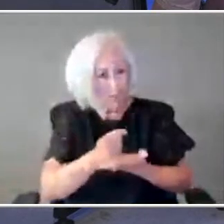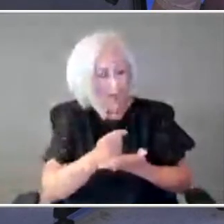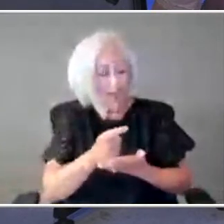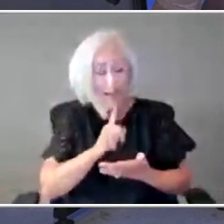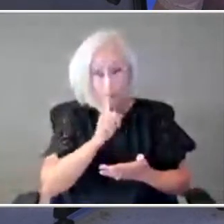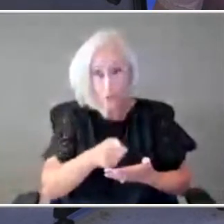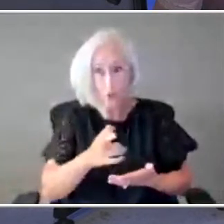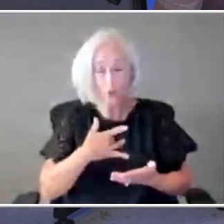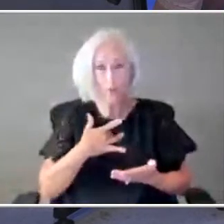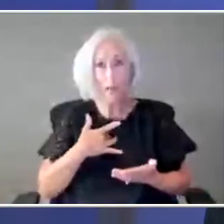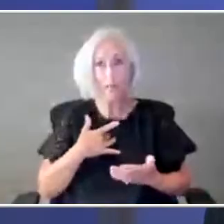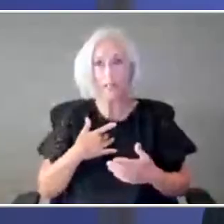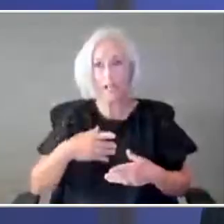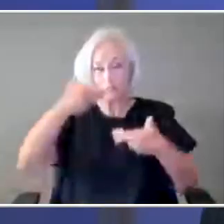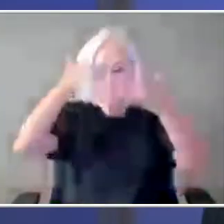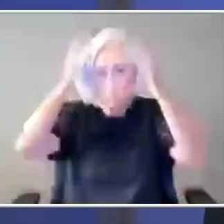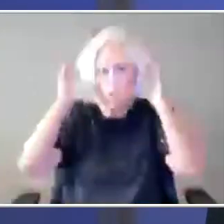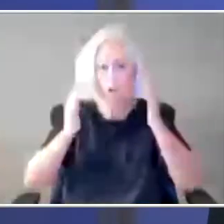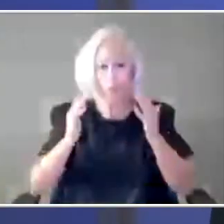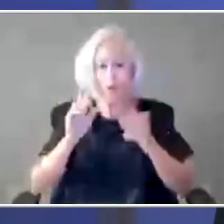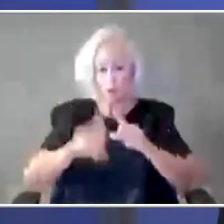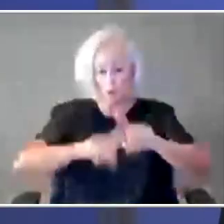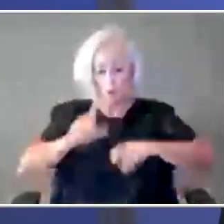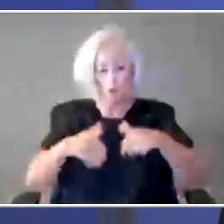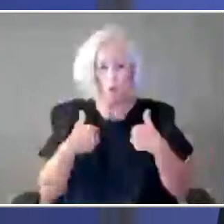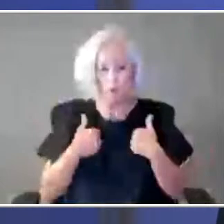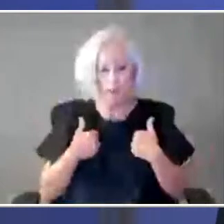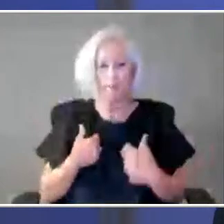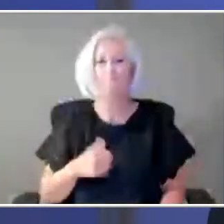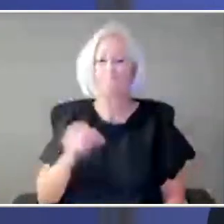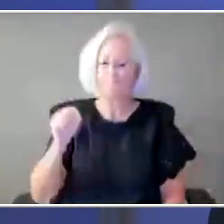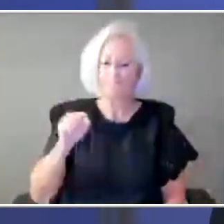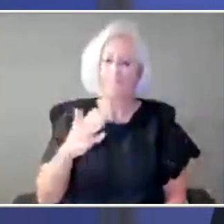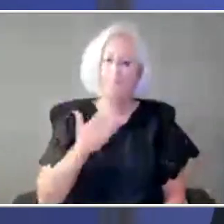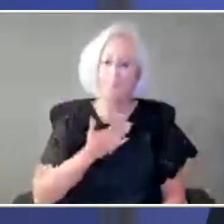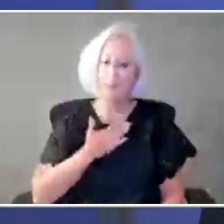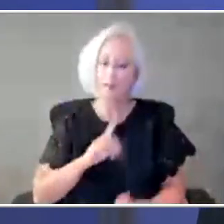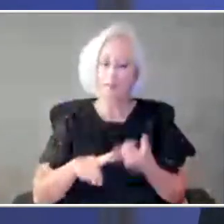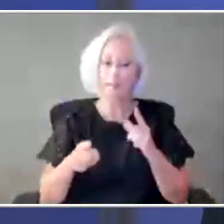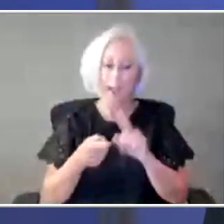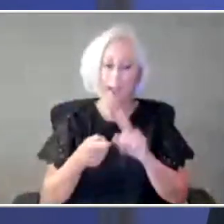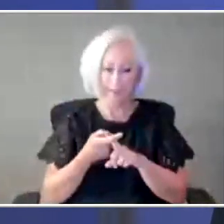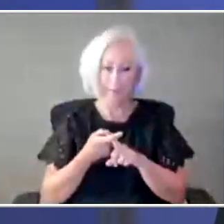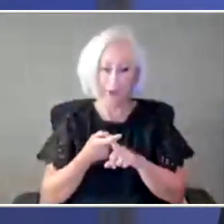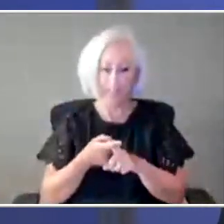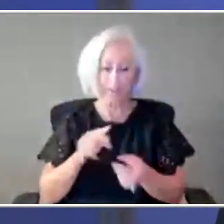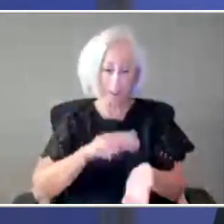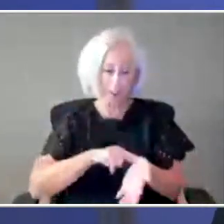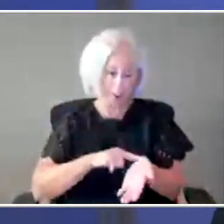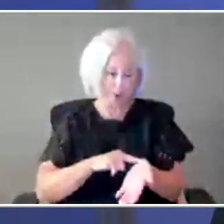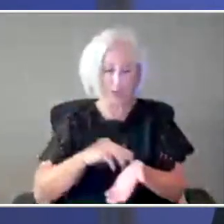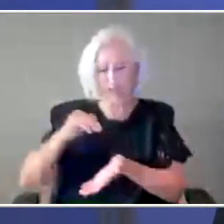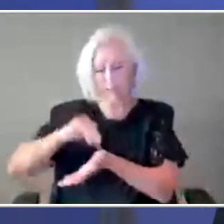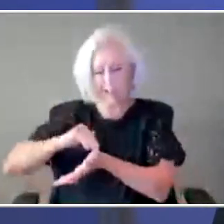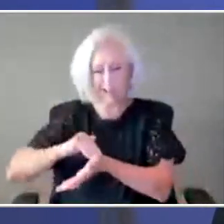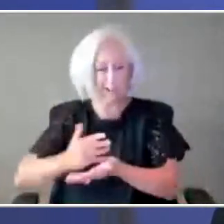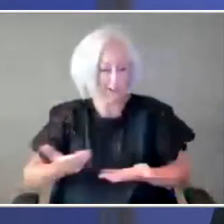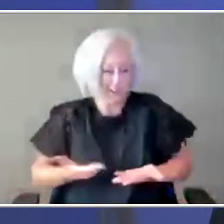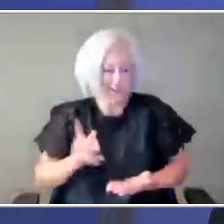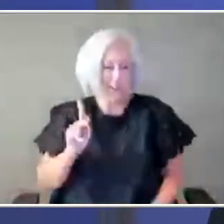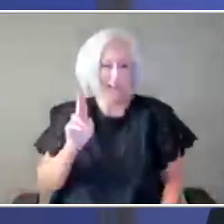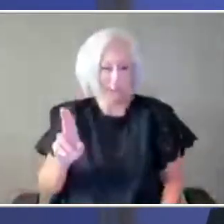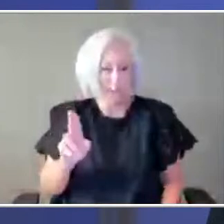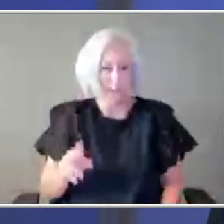yeah. Because, as I mentioned earlier, some of my friends, nurses here, doctors here, right? And so when they said that,